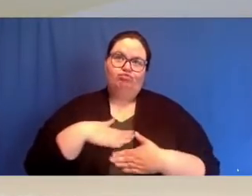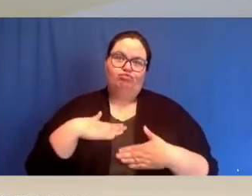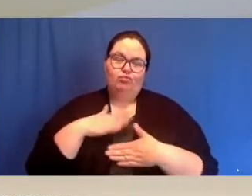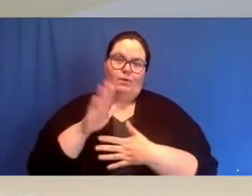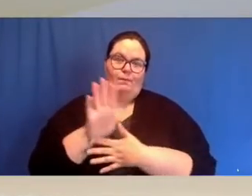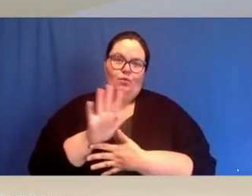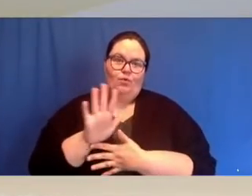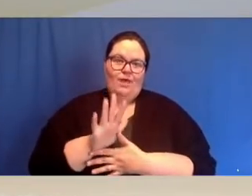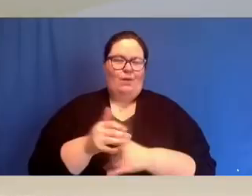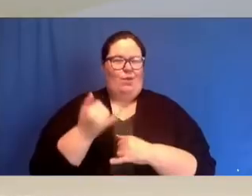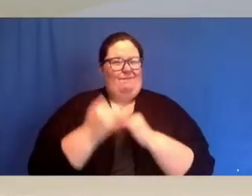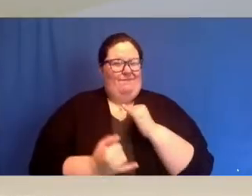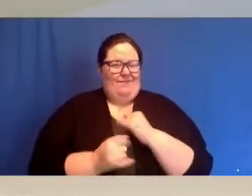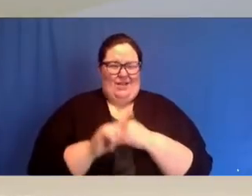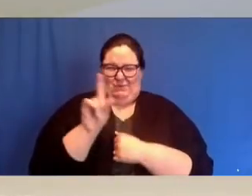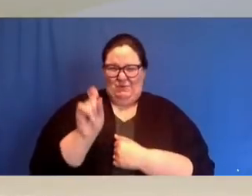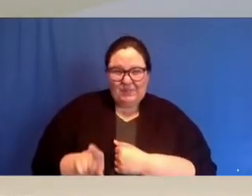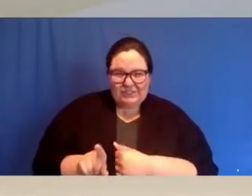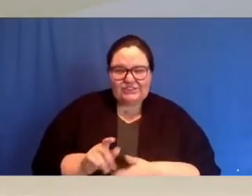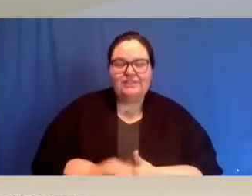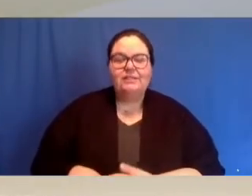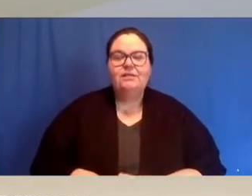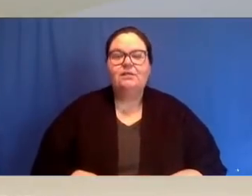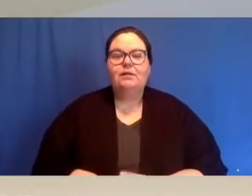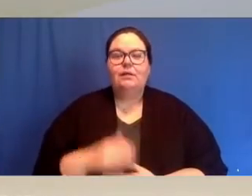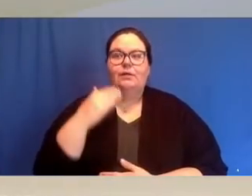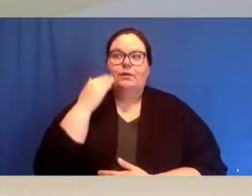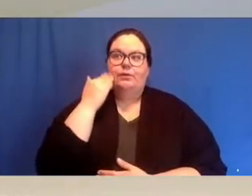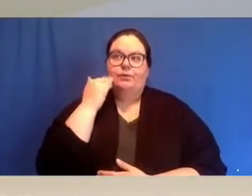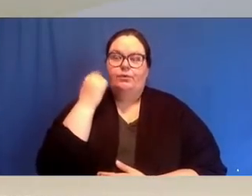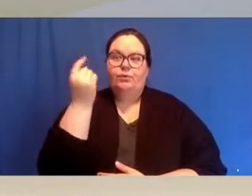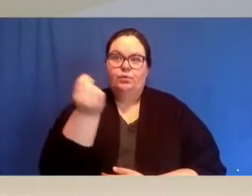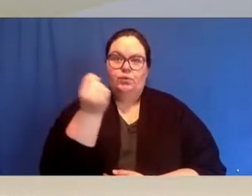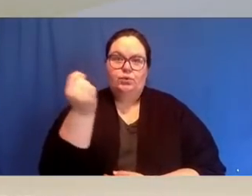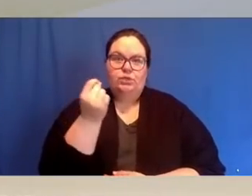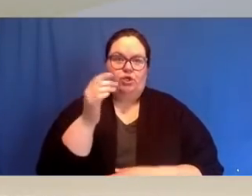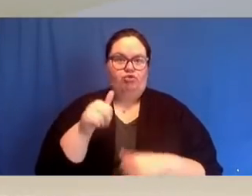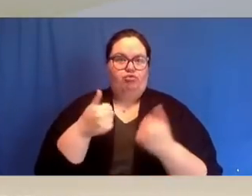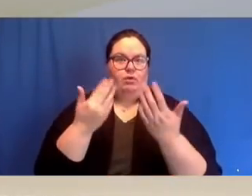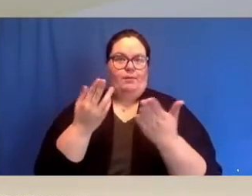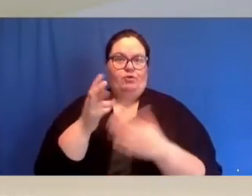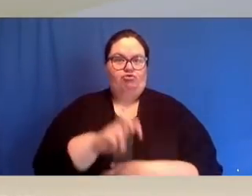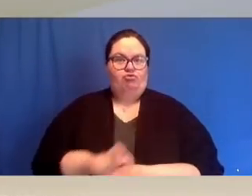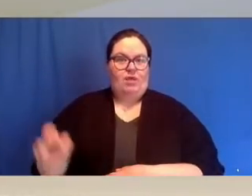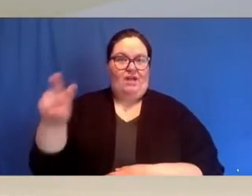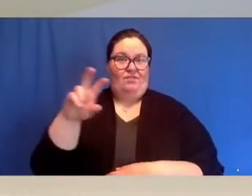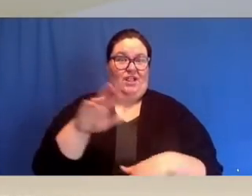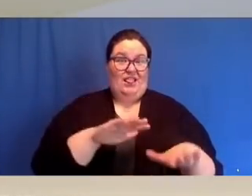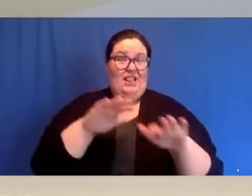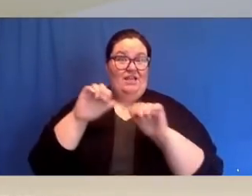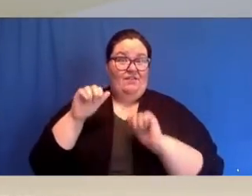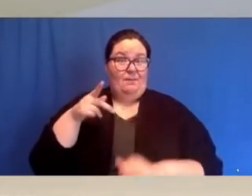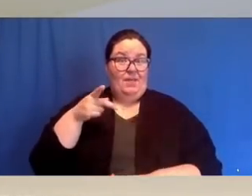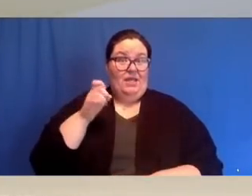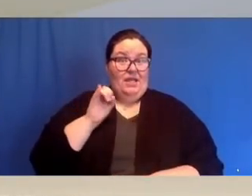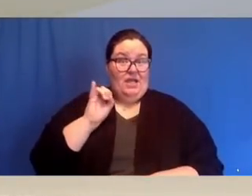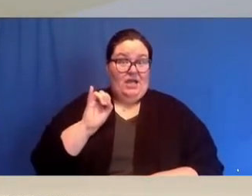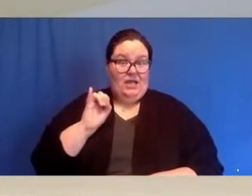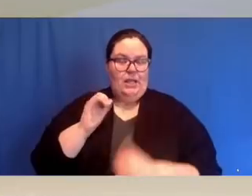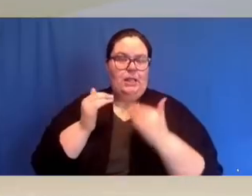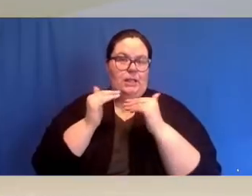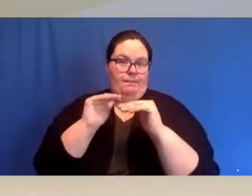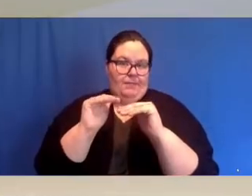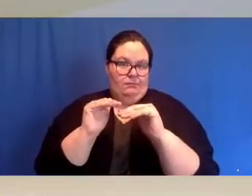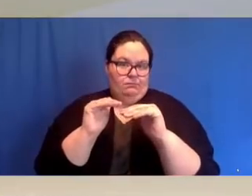Sorry, just one final question. I'm just wondering, on Tuesday, your recommendation for traveling off island was to limit